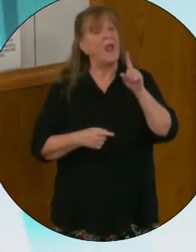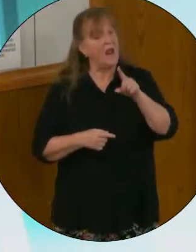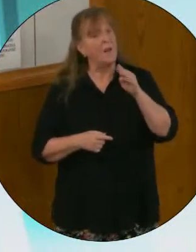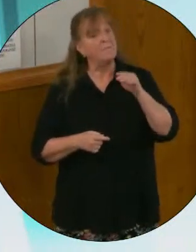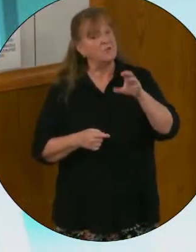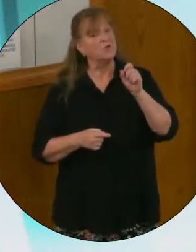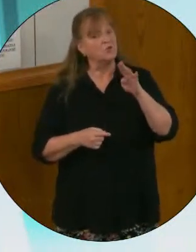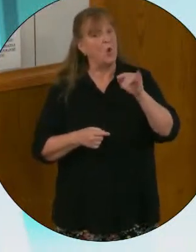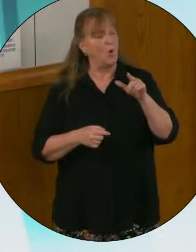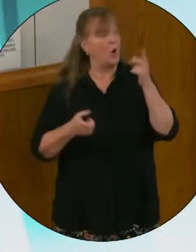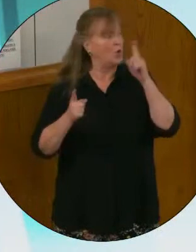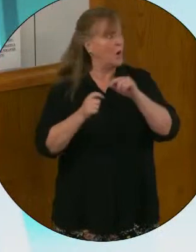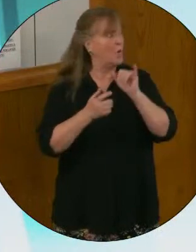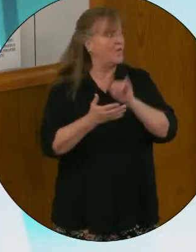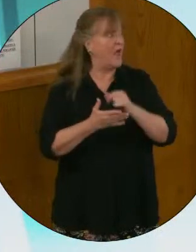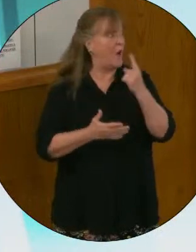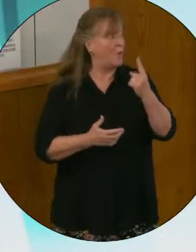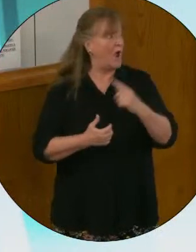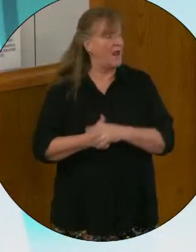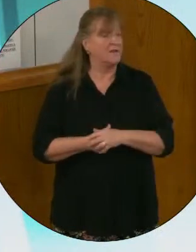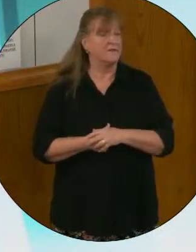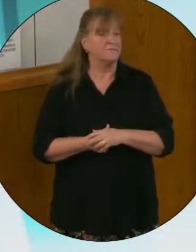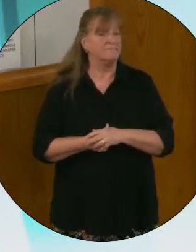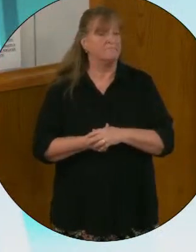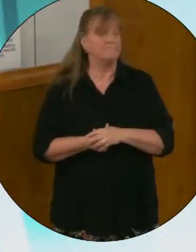Stone agreed on that one.